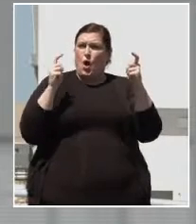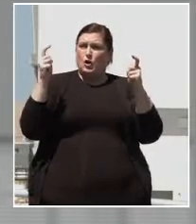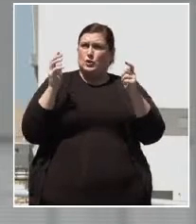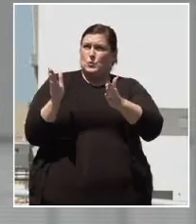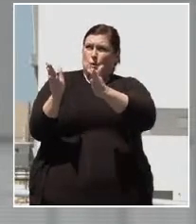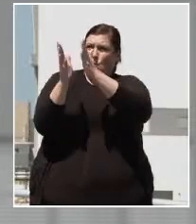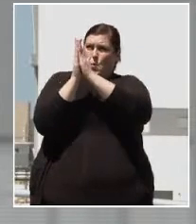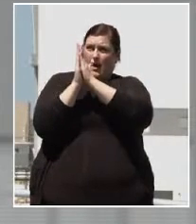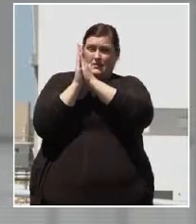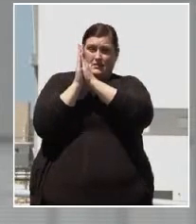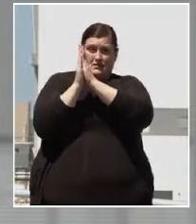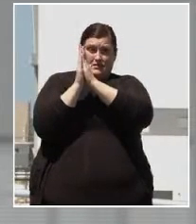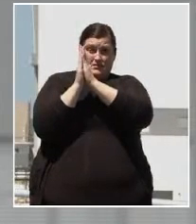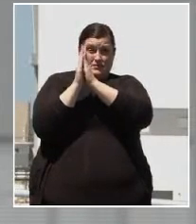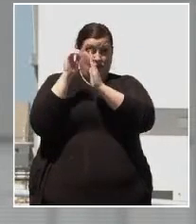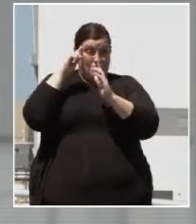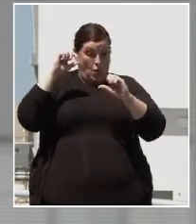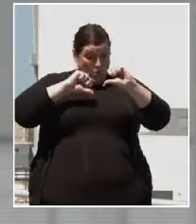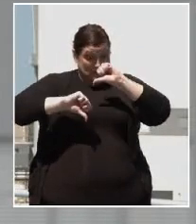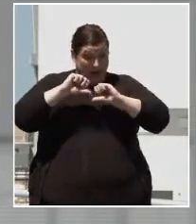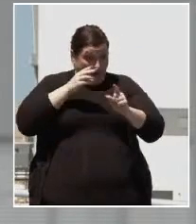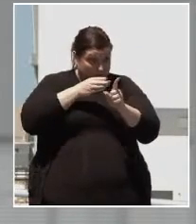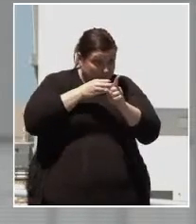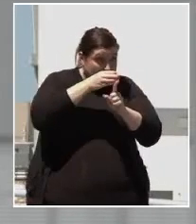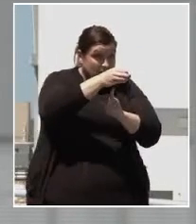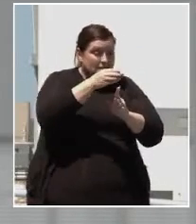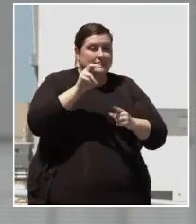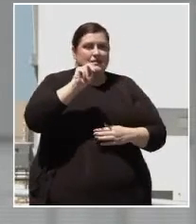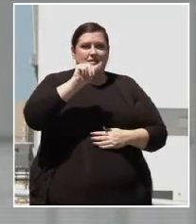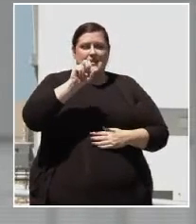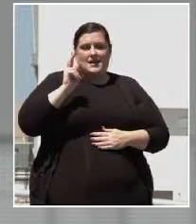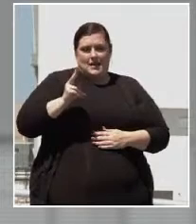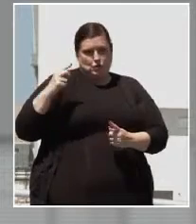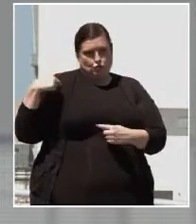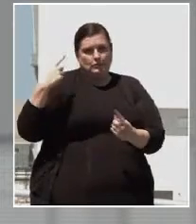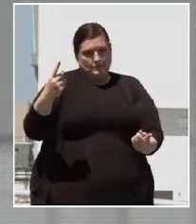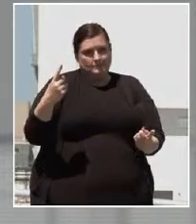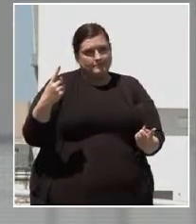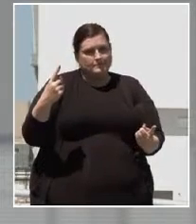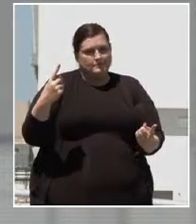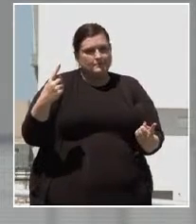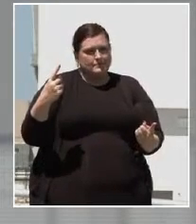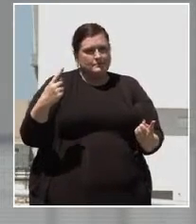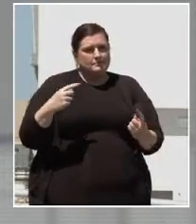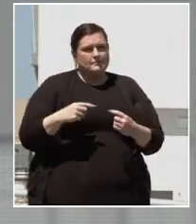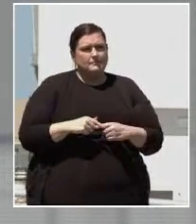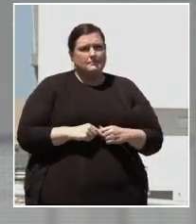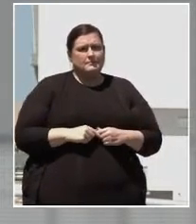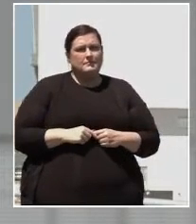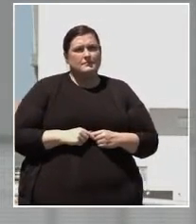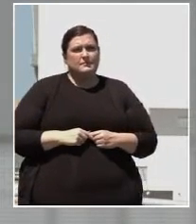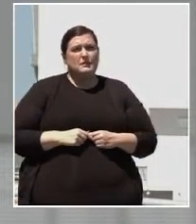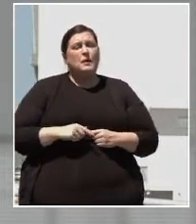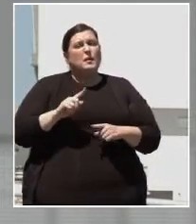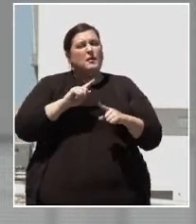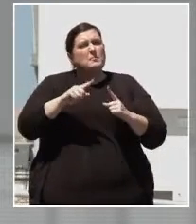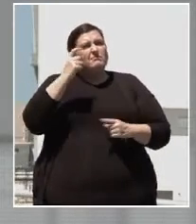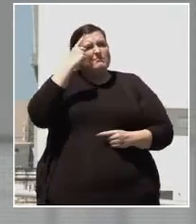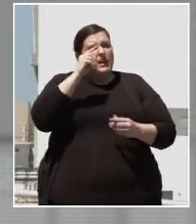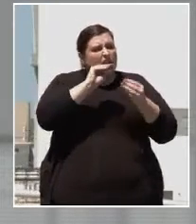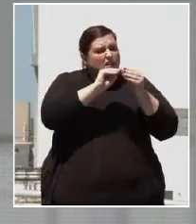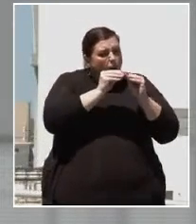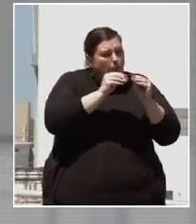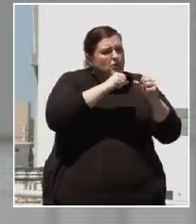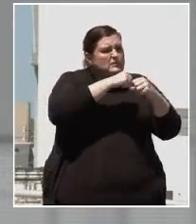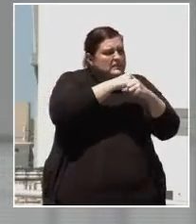request for science in NASA history but greater than any number or